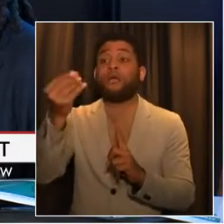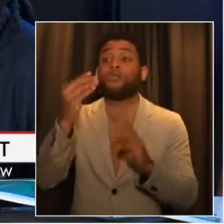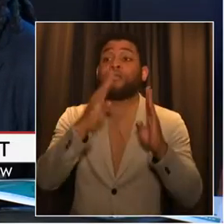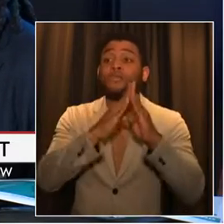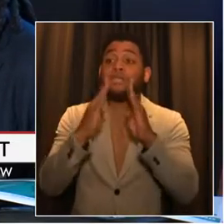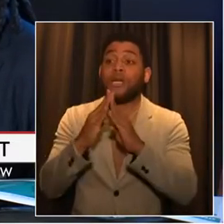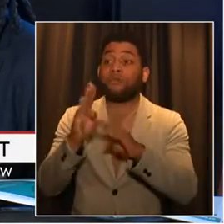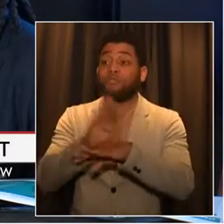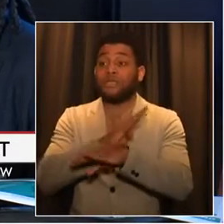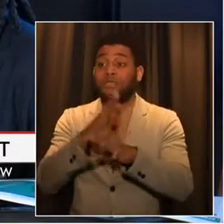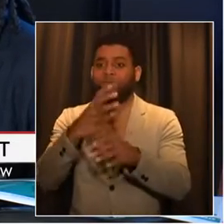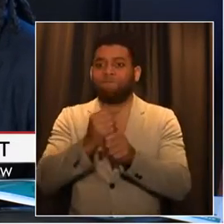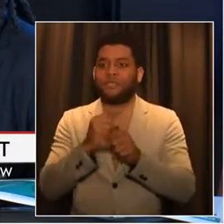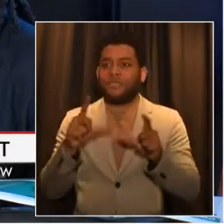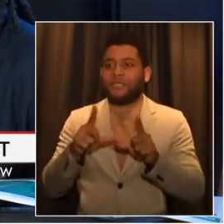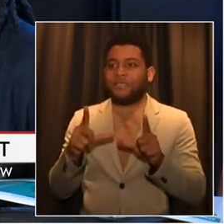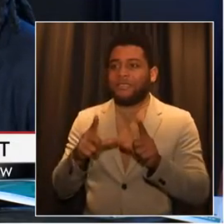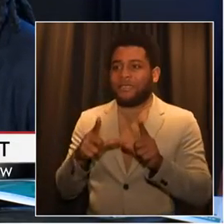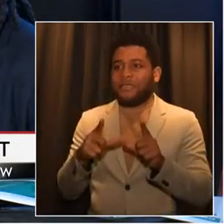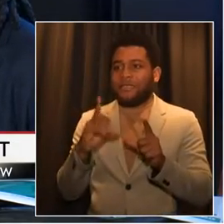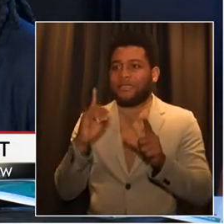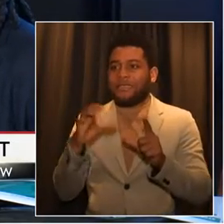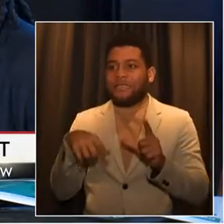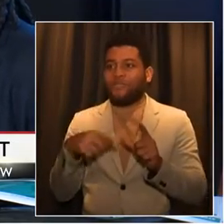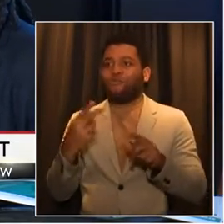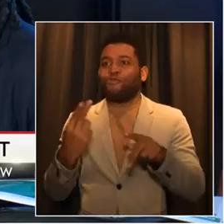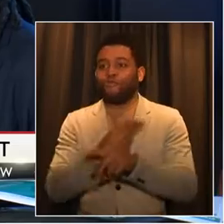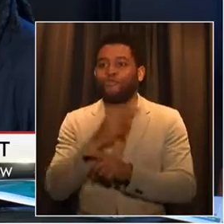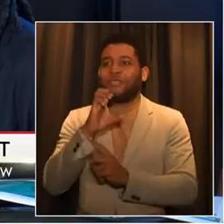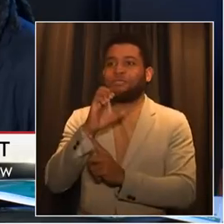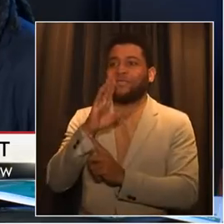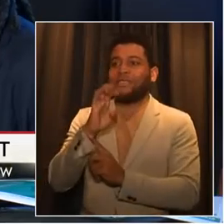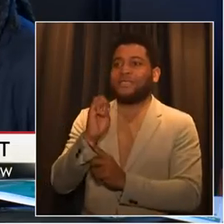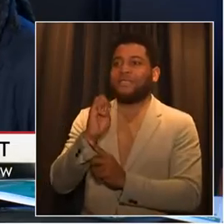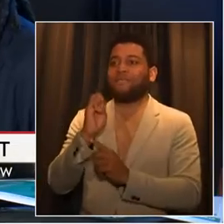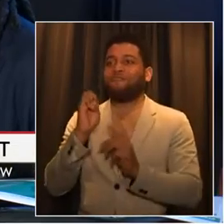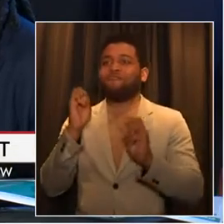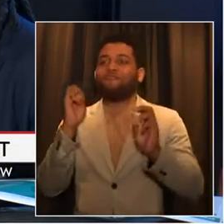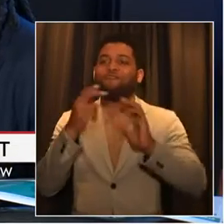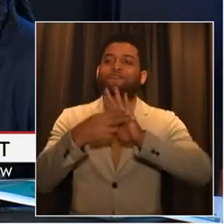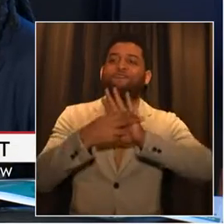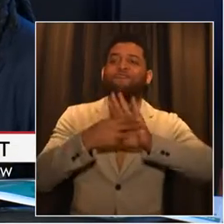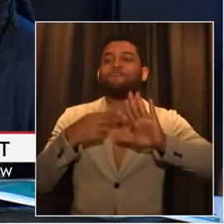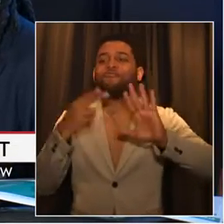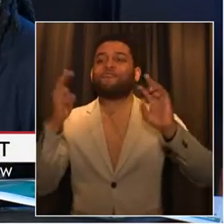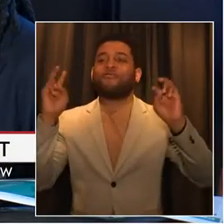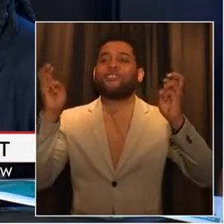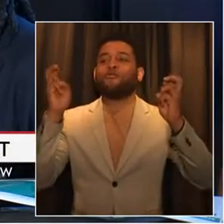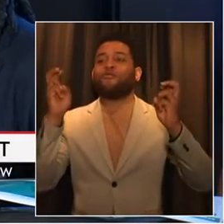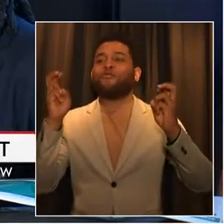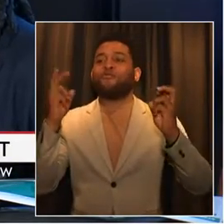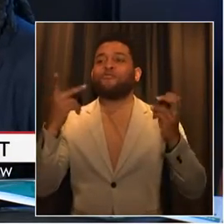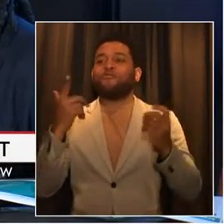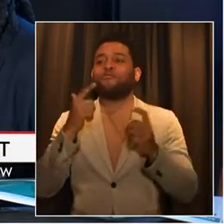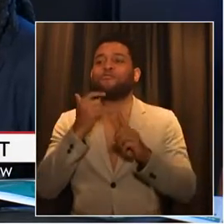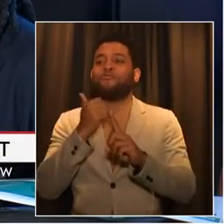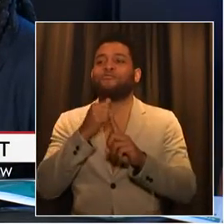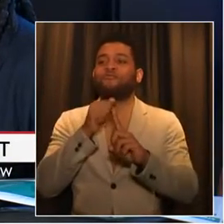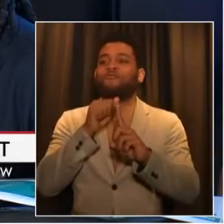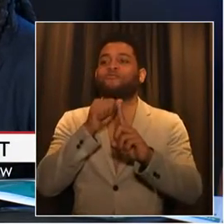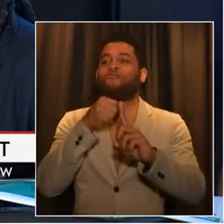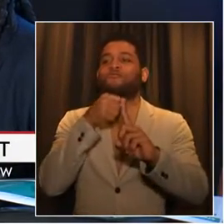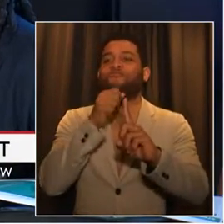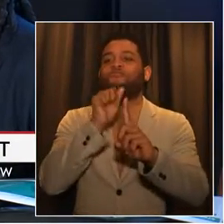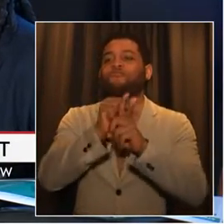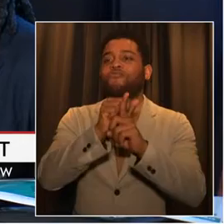D.C. And using the CBE status to get the leg up on contracts. We've seen it over and over again. It's been in the newspapers